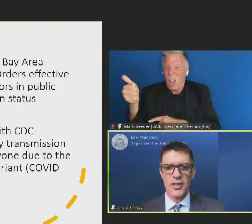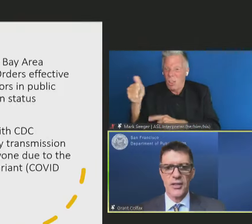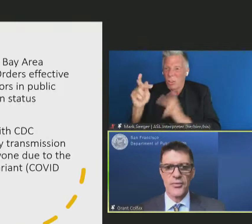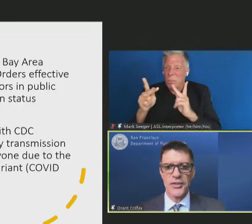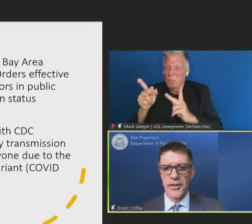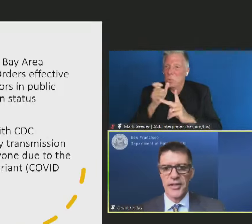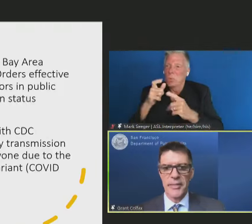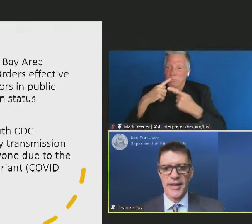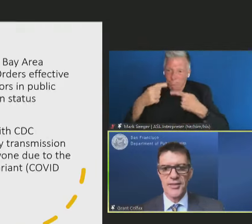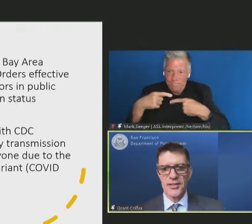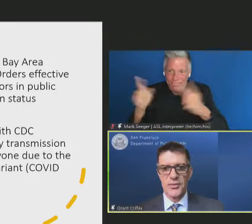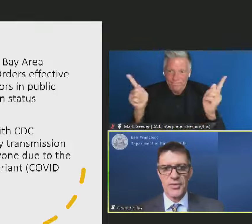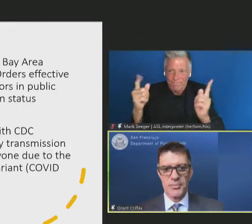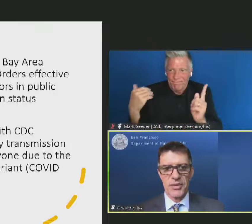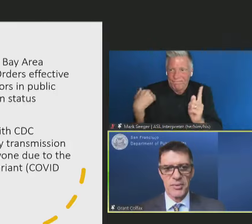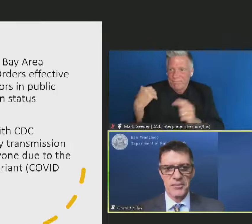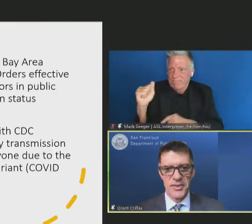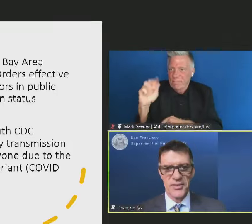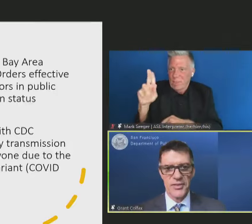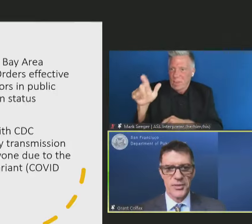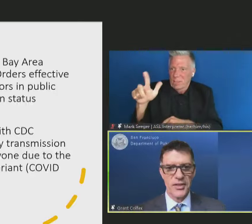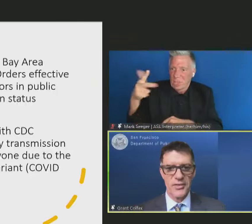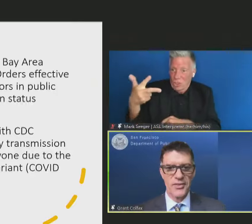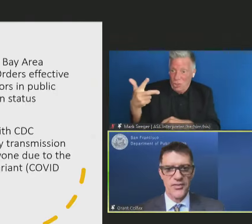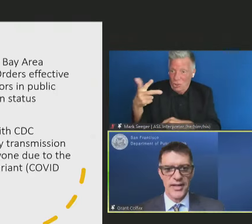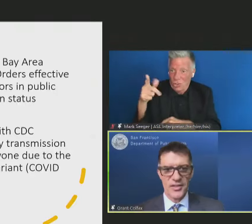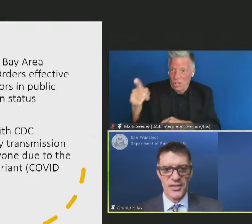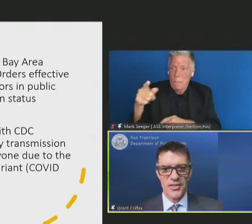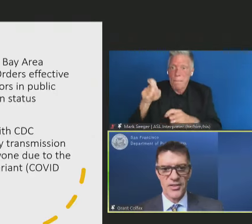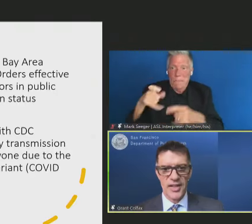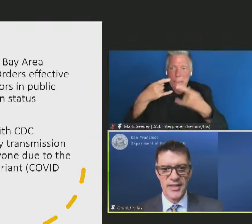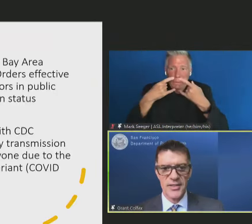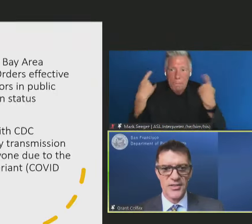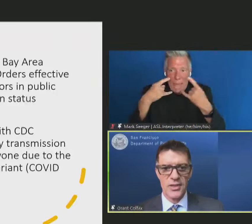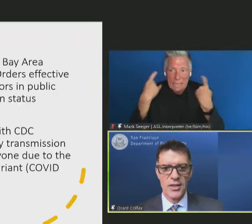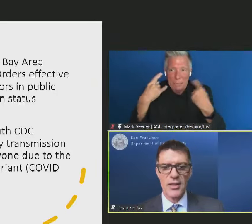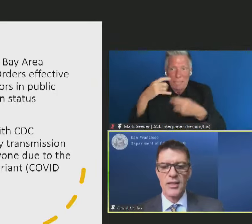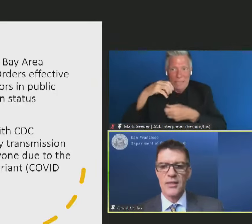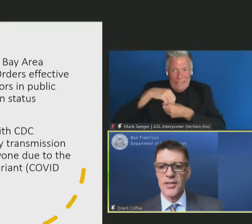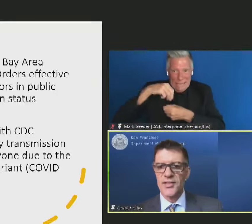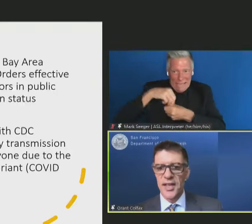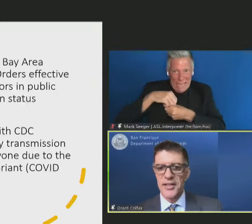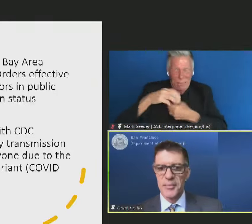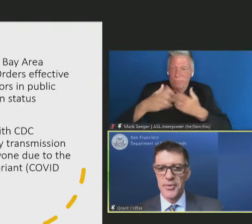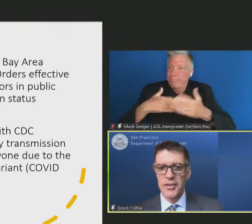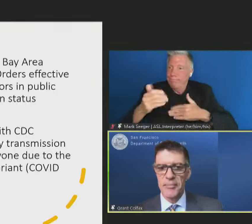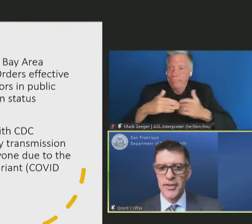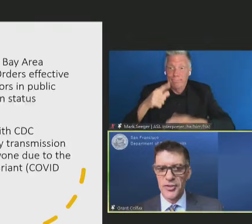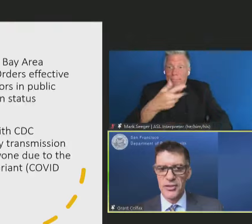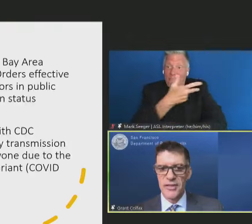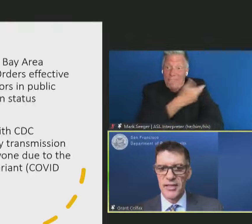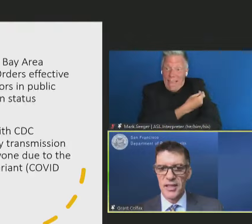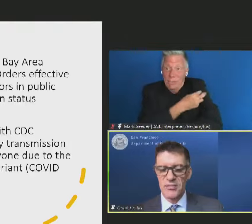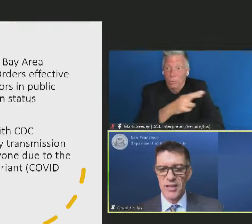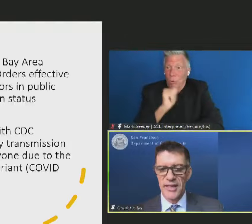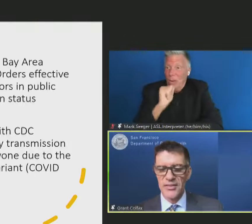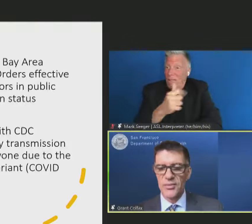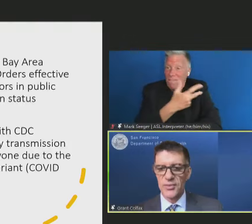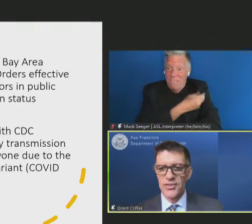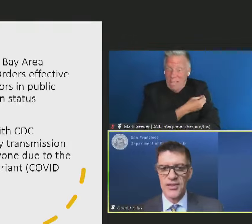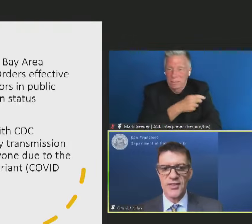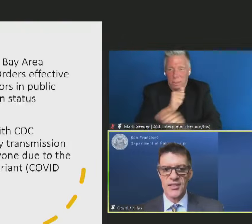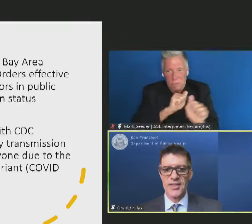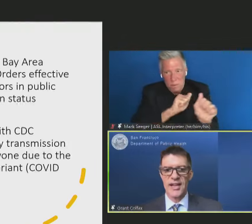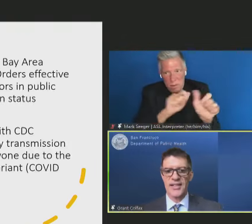3rd, requiring masks indoors in public places regardless of vaccination status. This is a temporary measure that aligns